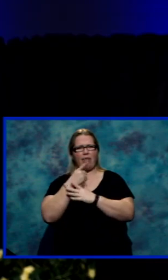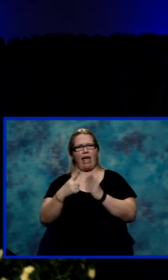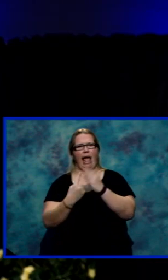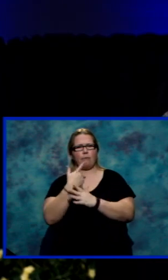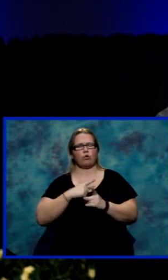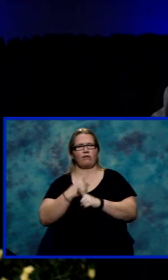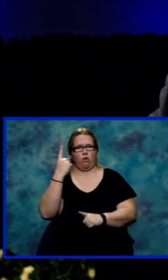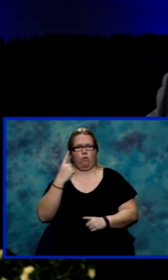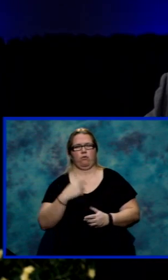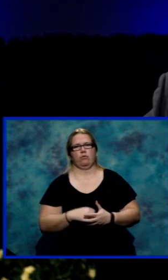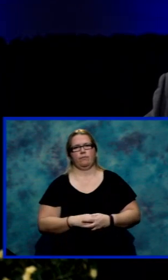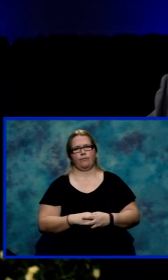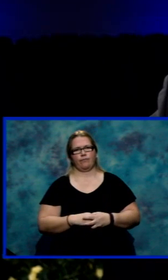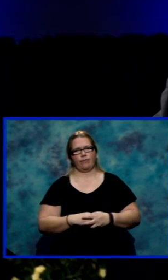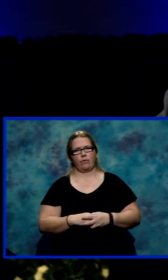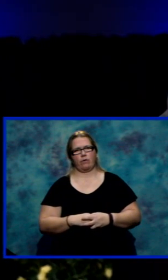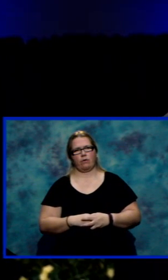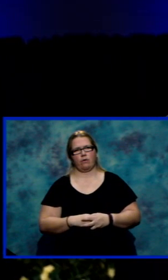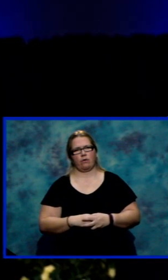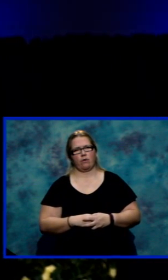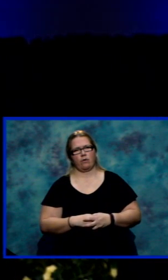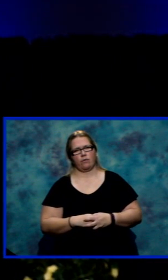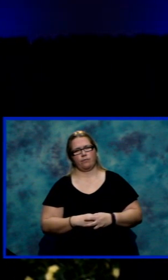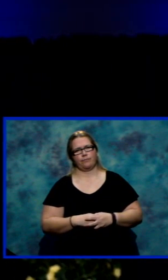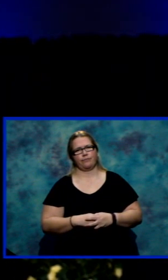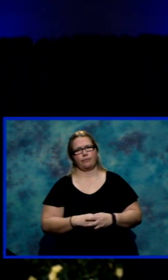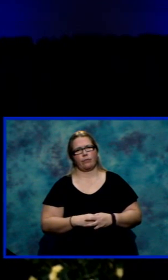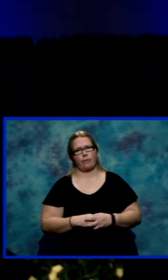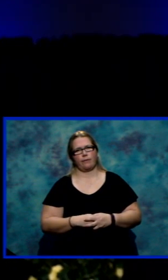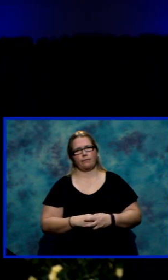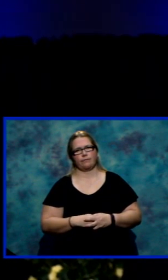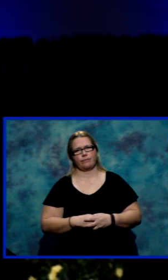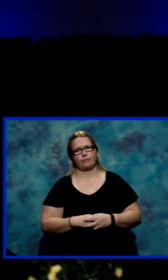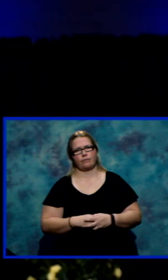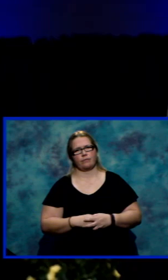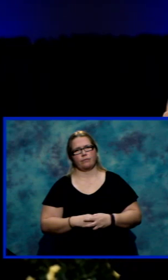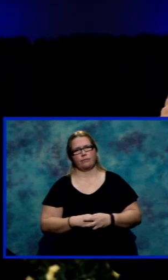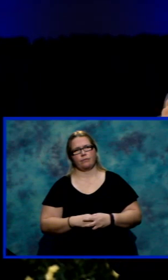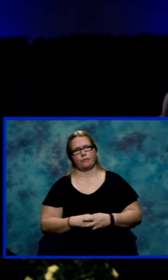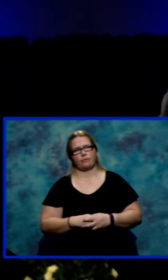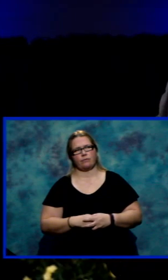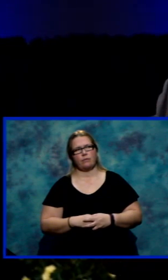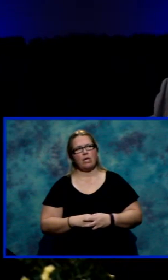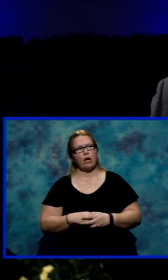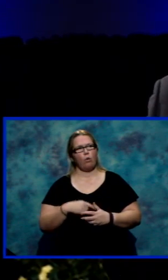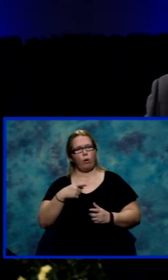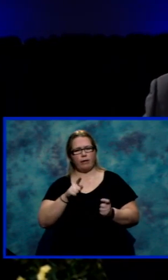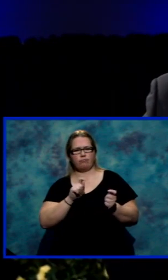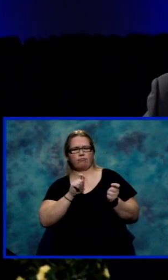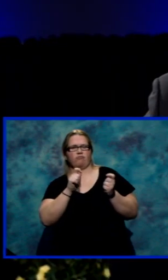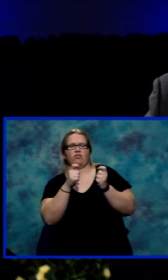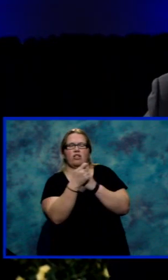realize that we are manipulating the circumstances into our own way of